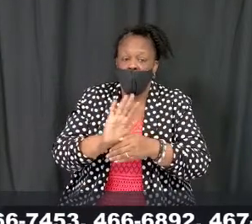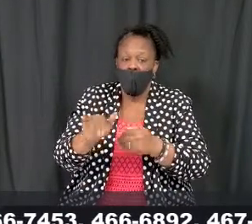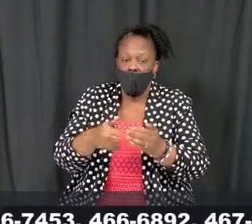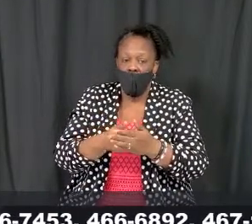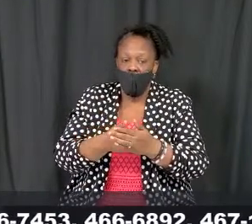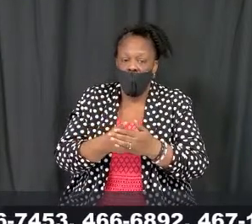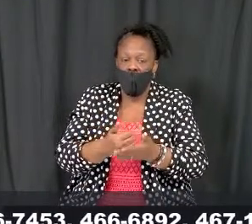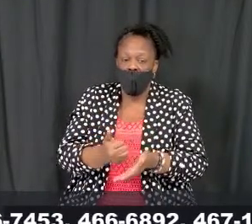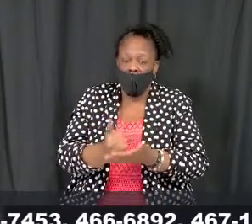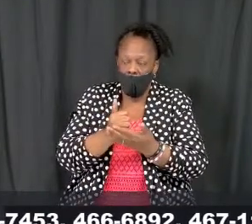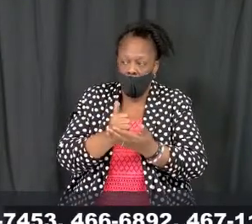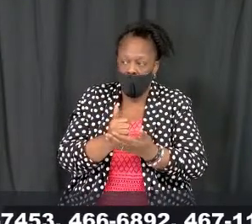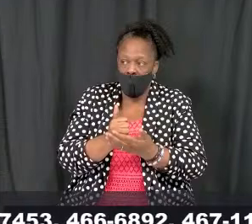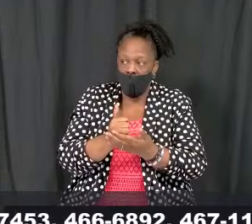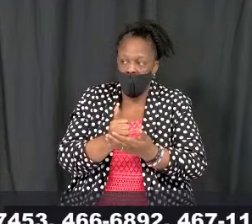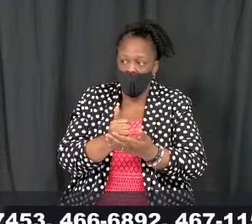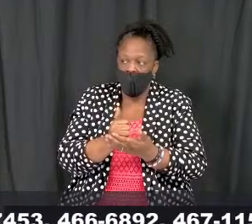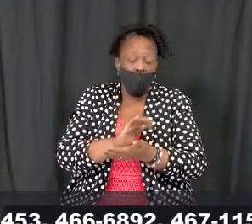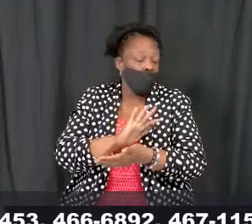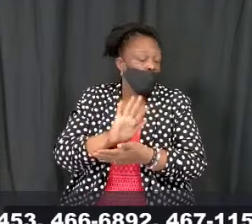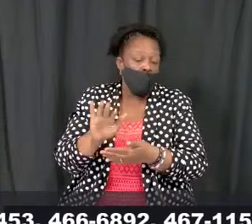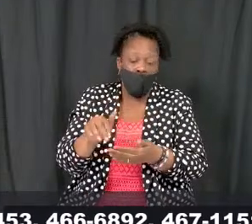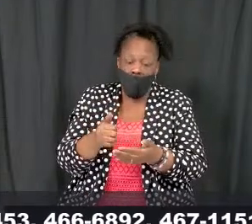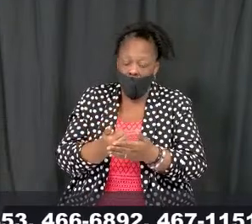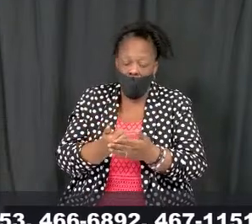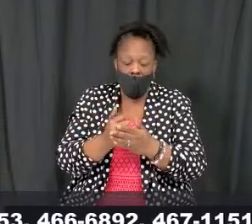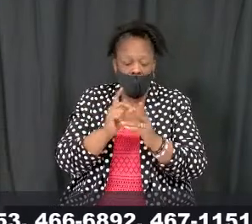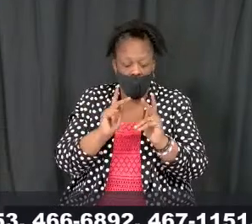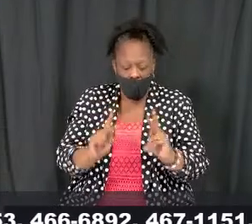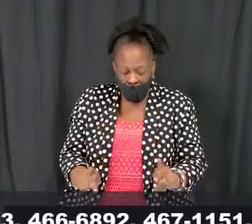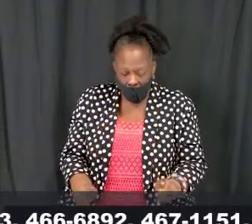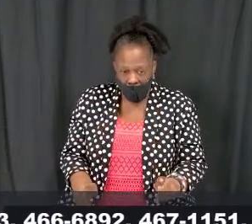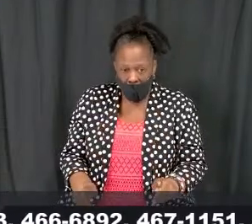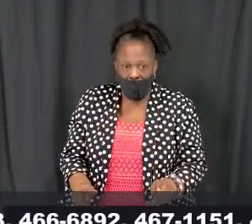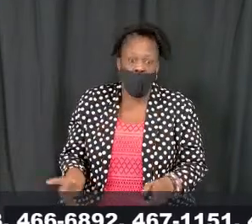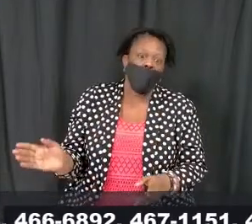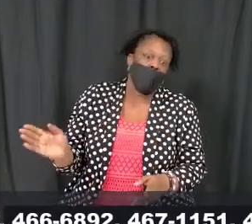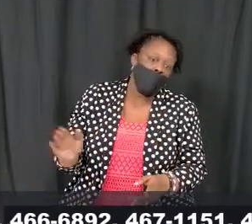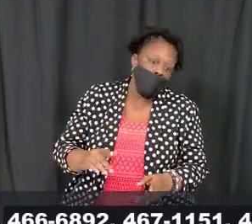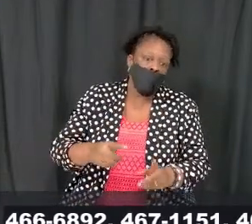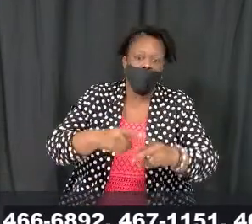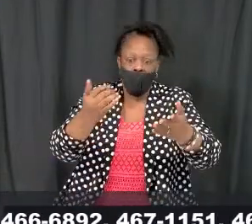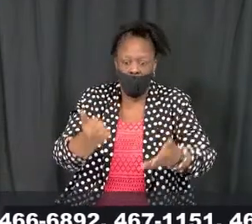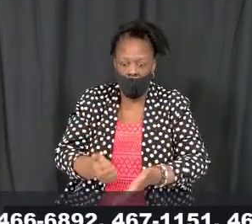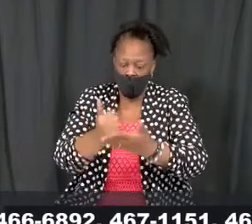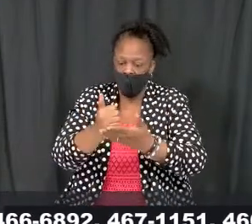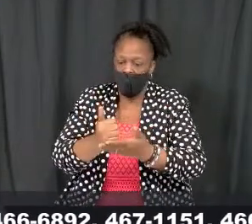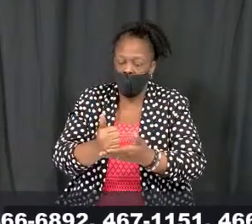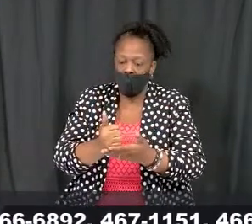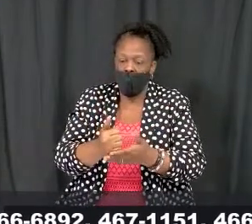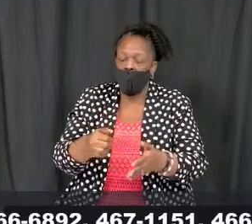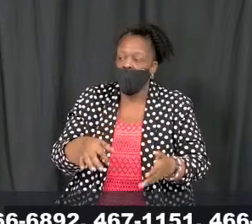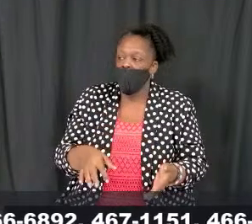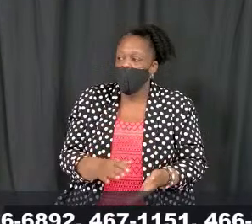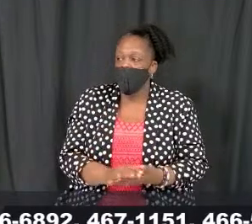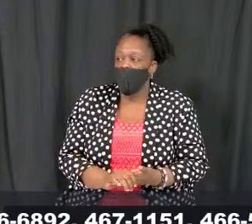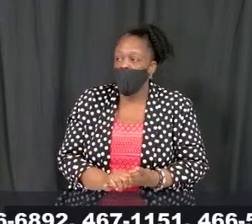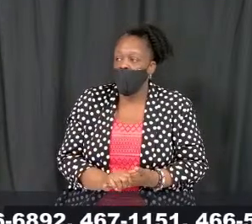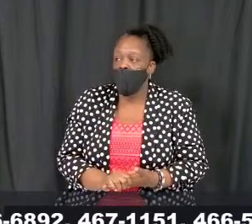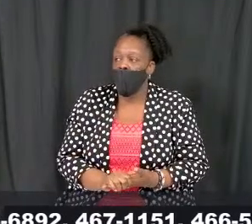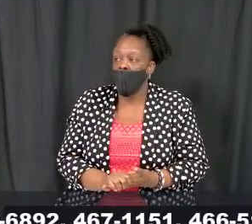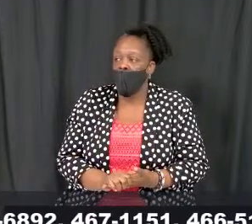approach, and we are requesting that all hands come on deck. Again, I want to reiterate the